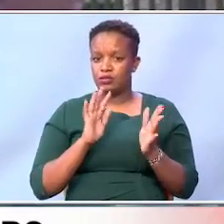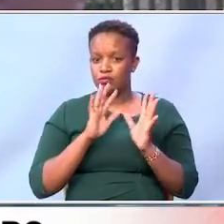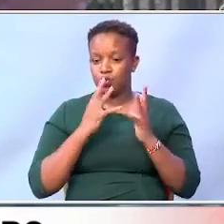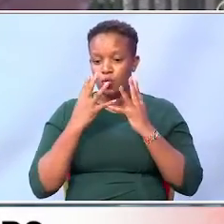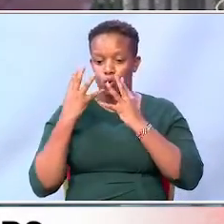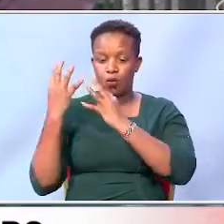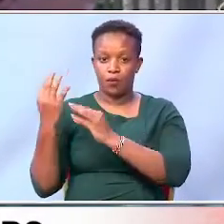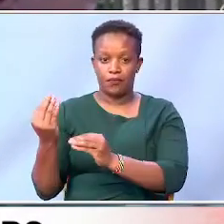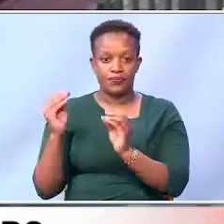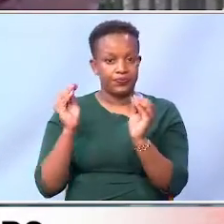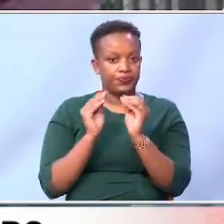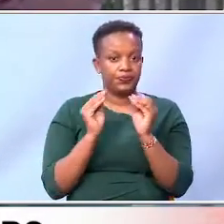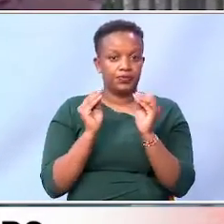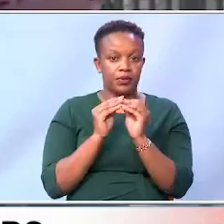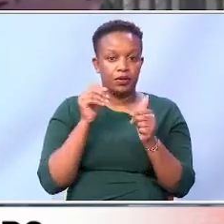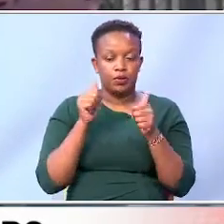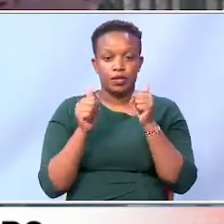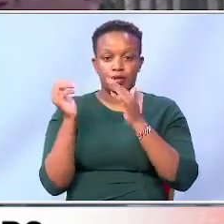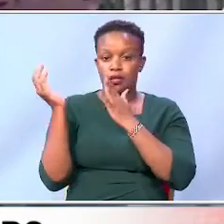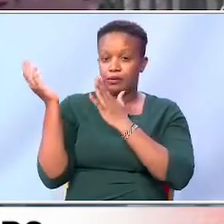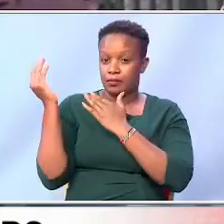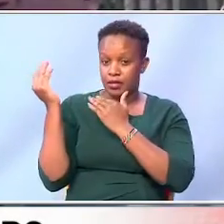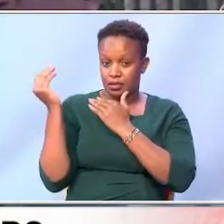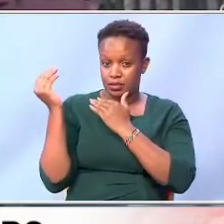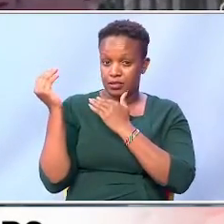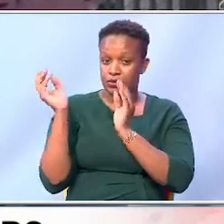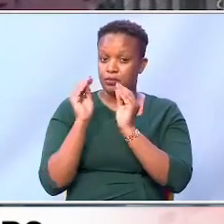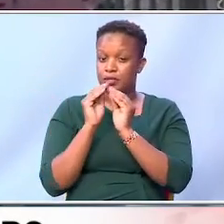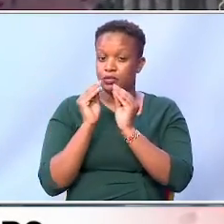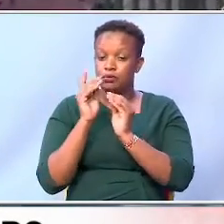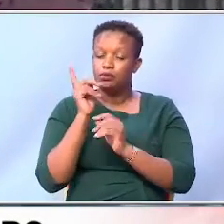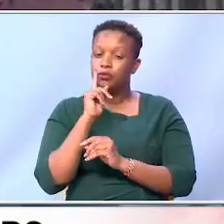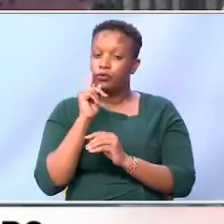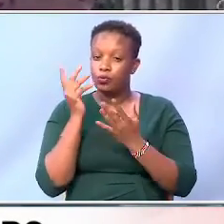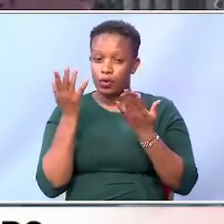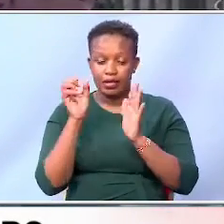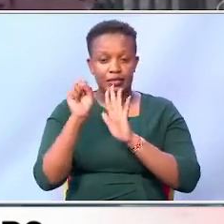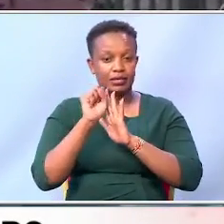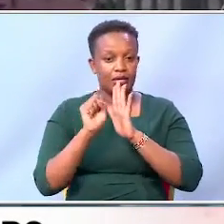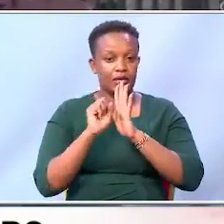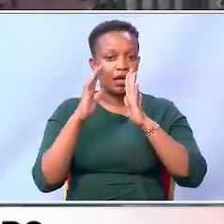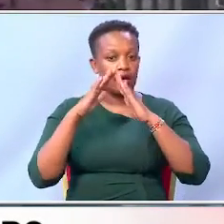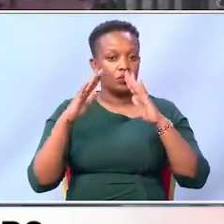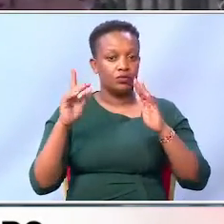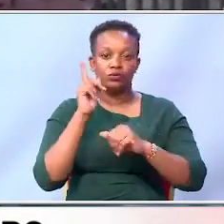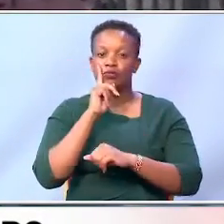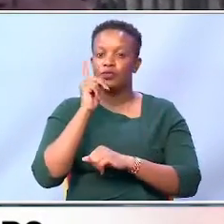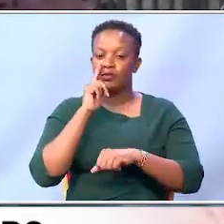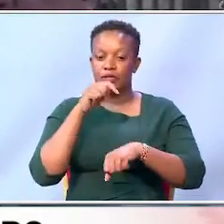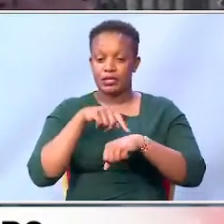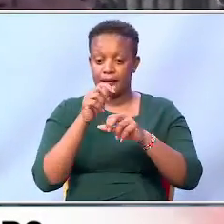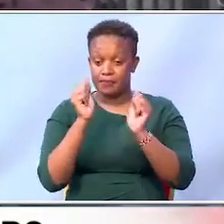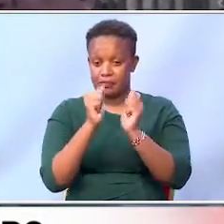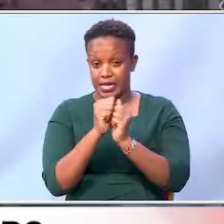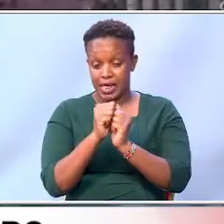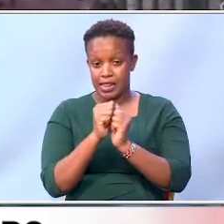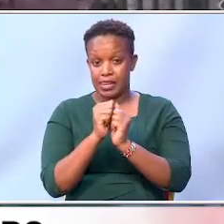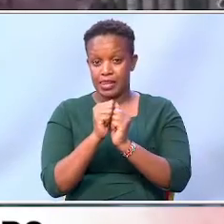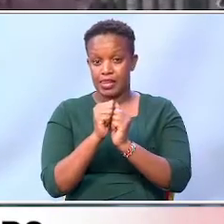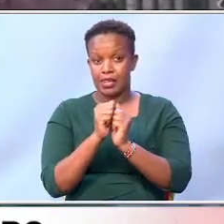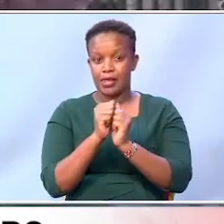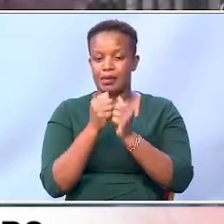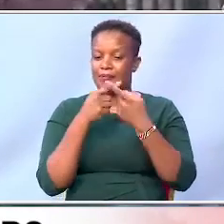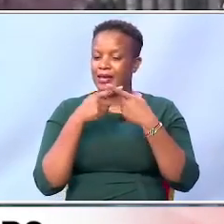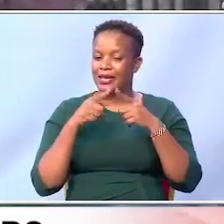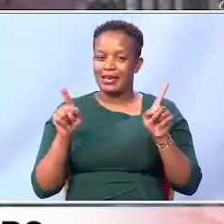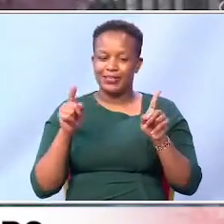a meeting, required them to attend a meeting tomorrow at State House, Nairobi, at 10. But we've just